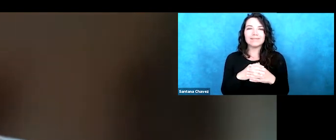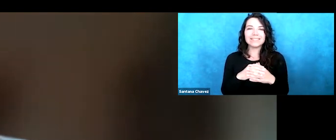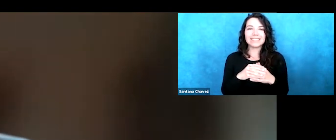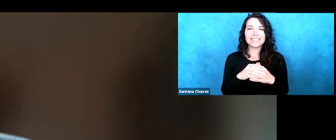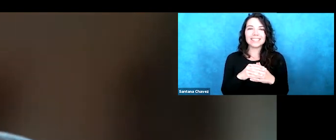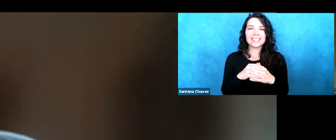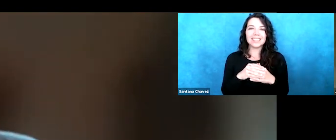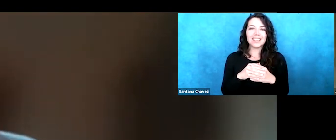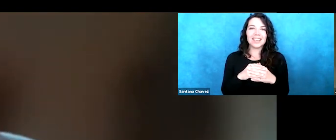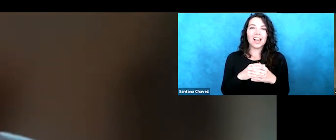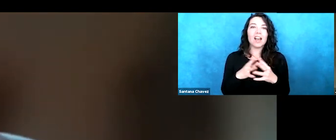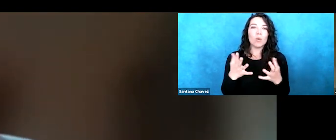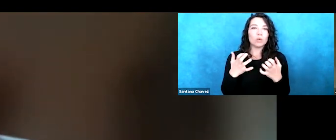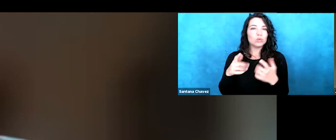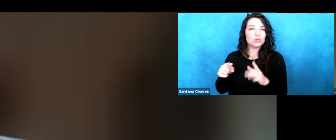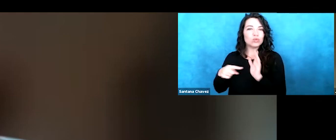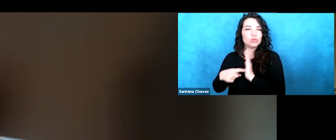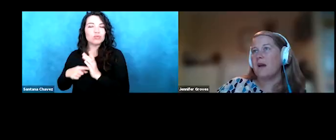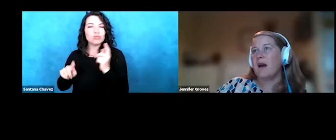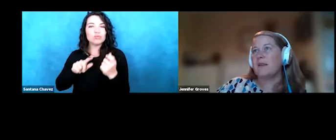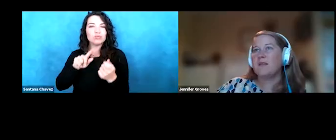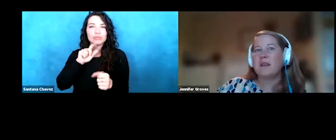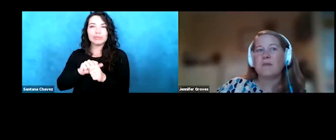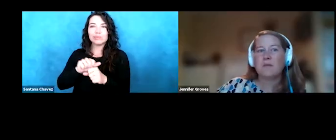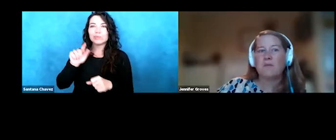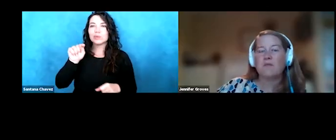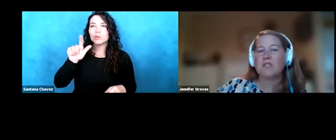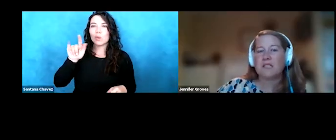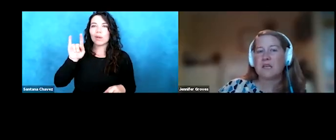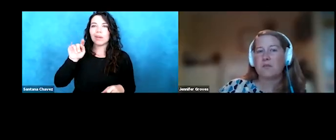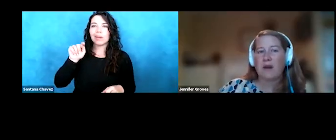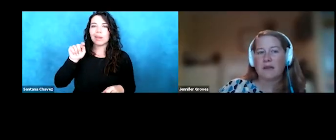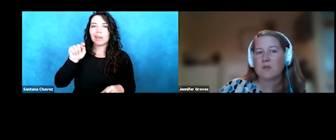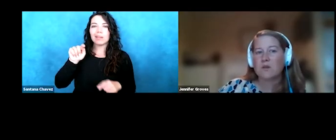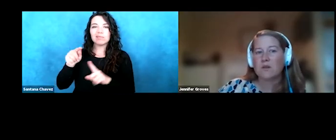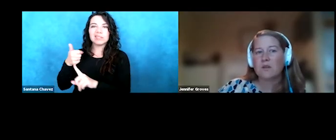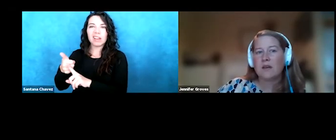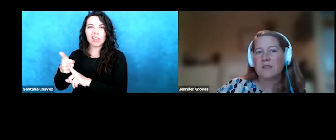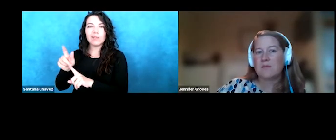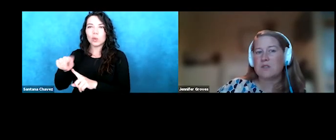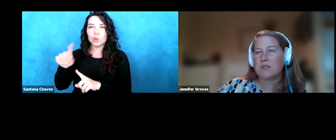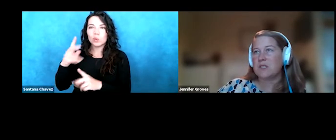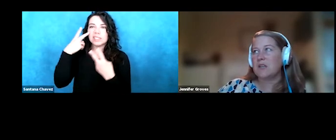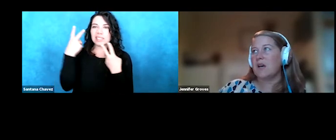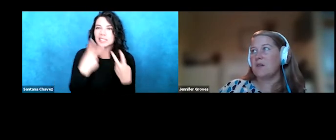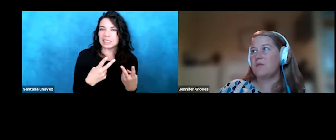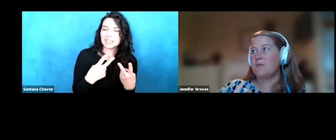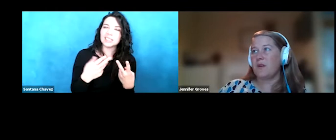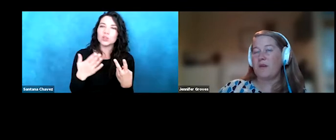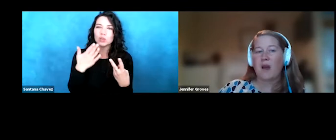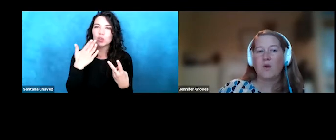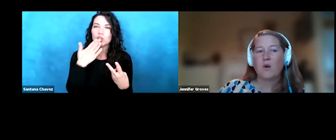to the toolkit itself. And I thought that it might be helpful just to see a practical demonstration